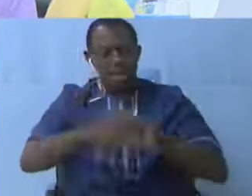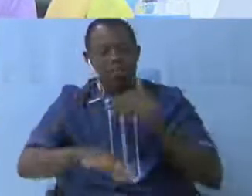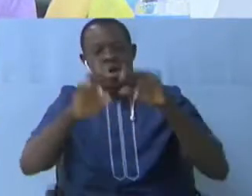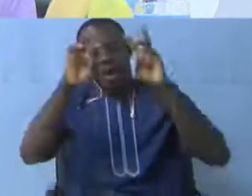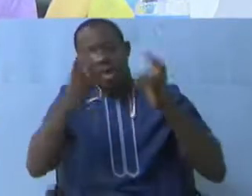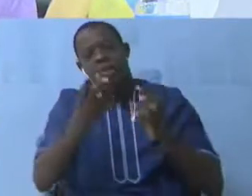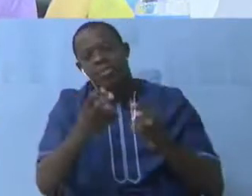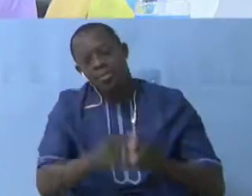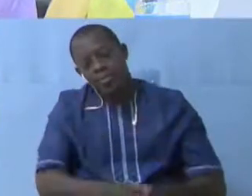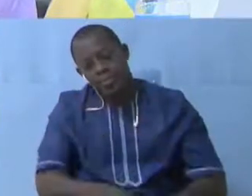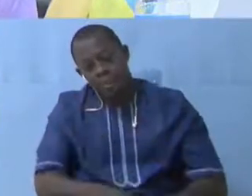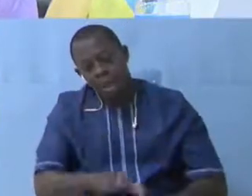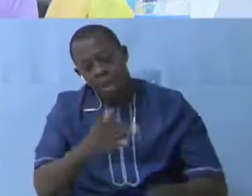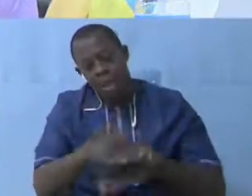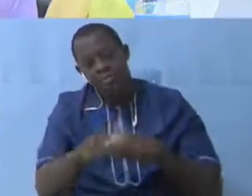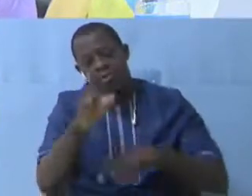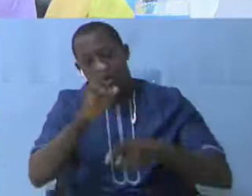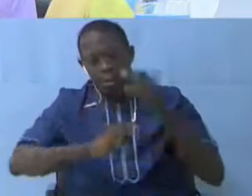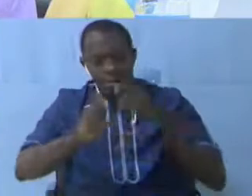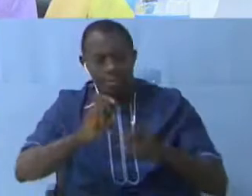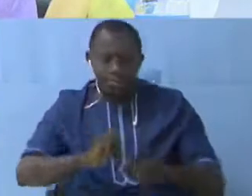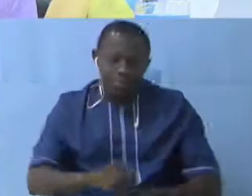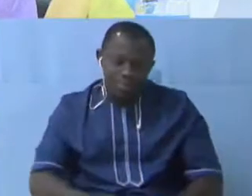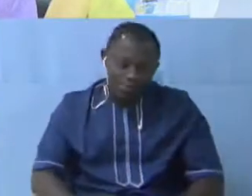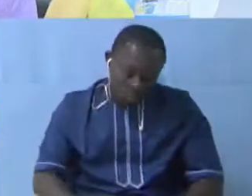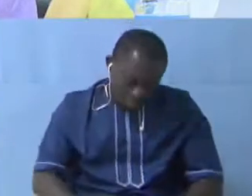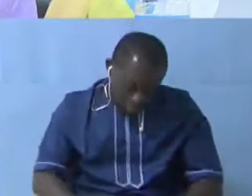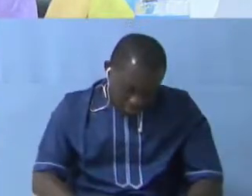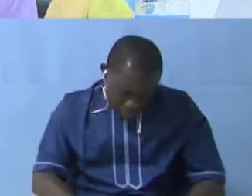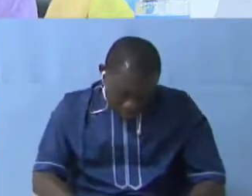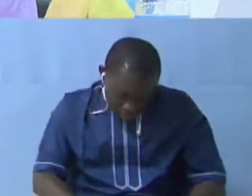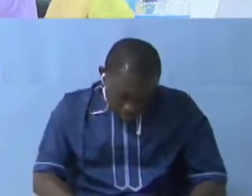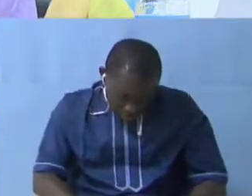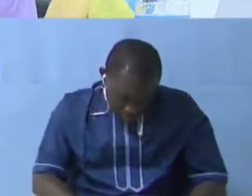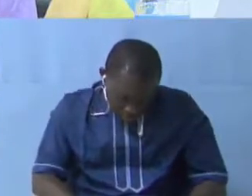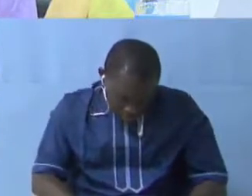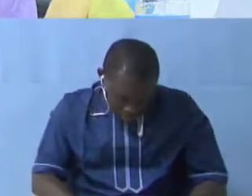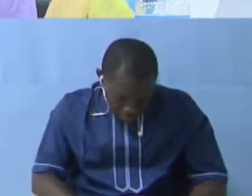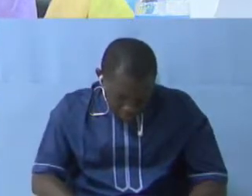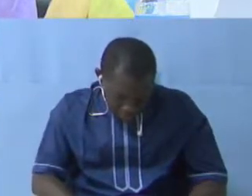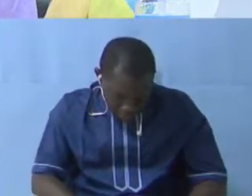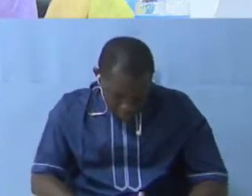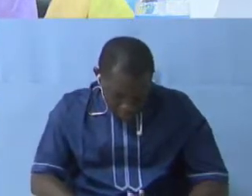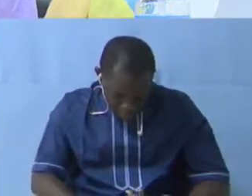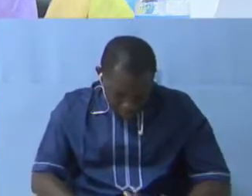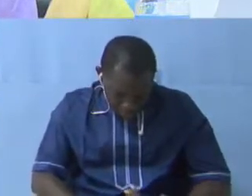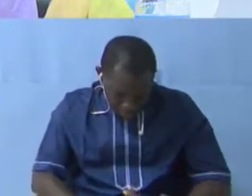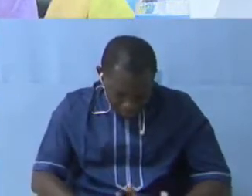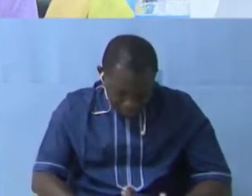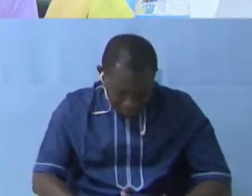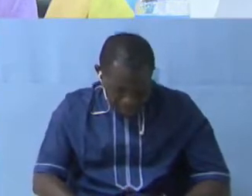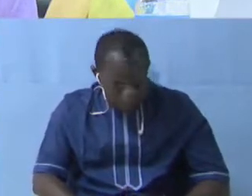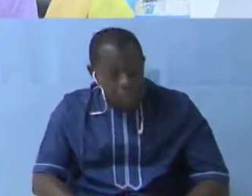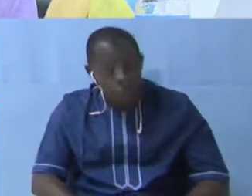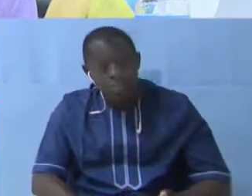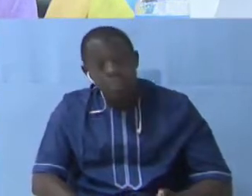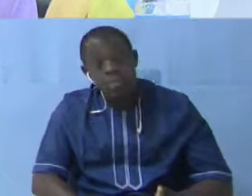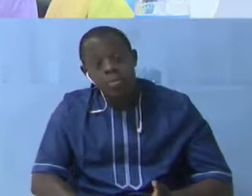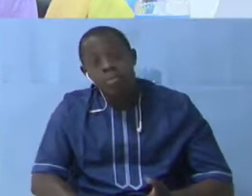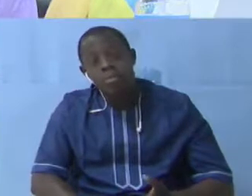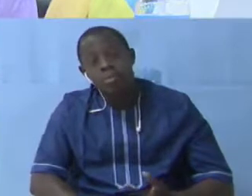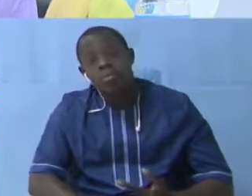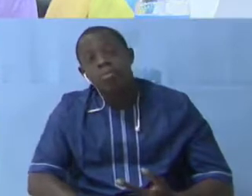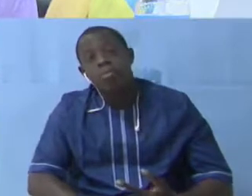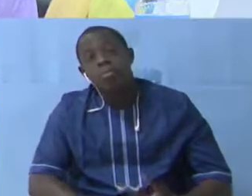jéego pour gis ci fàttale ko ak itamit ci taxawaay ne nguur gi ak ñeneen nit ñi lii nga xam ne nii moo nekk pour mu jëm kanam